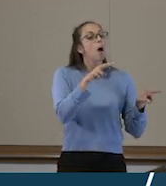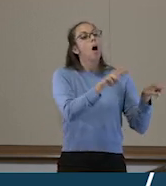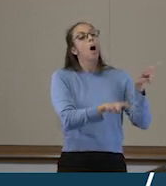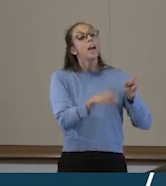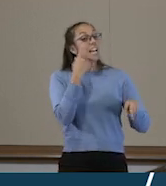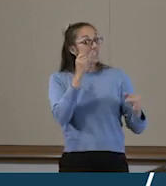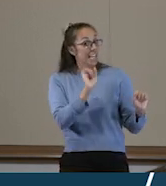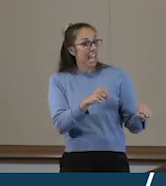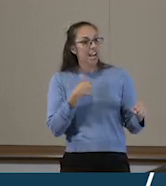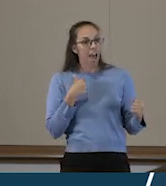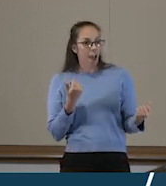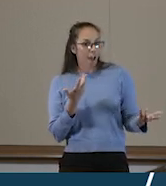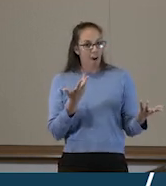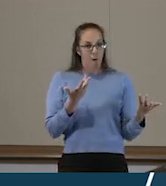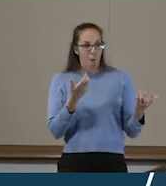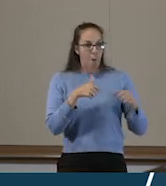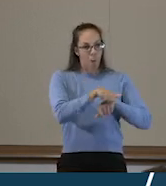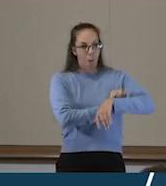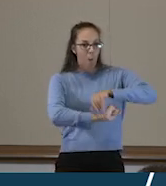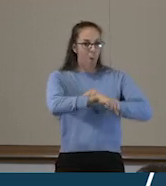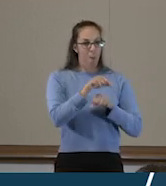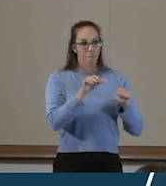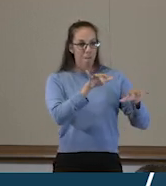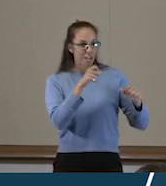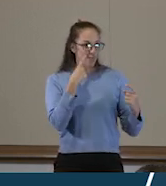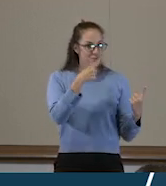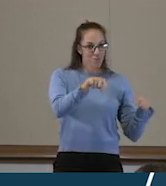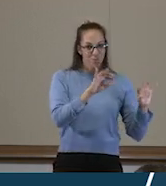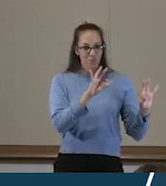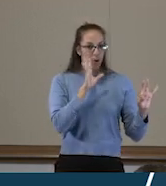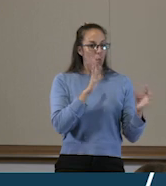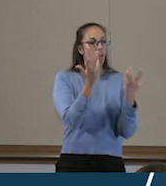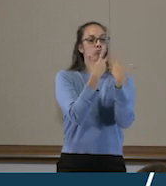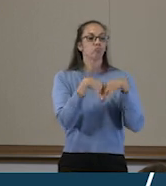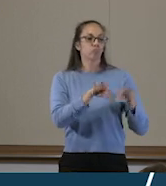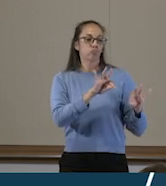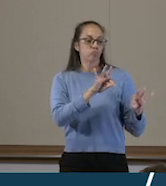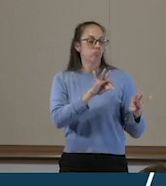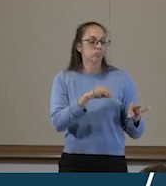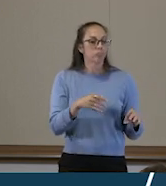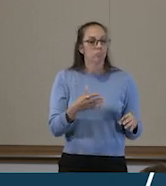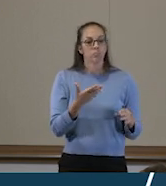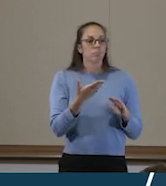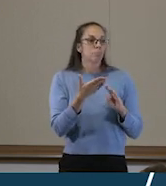get that SDM agreement crafted, despite